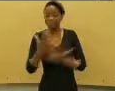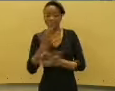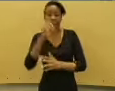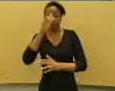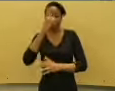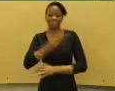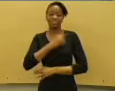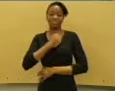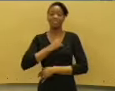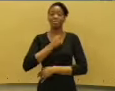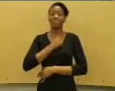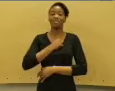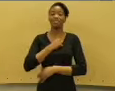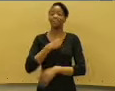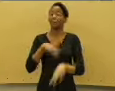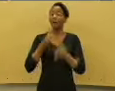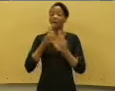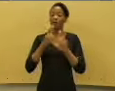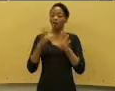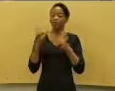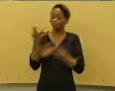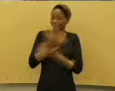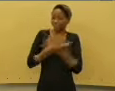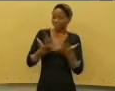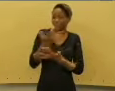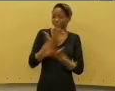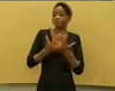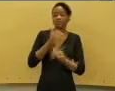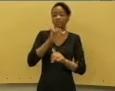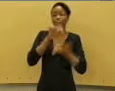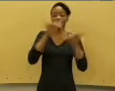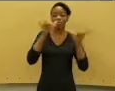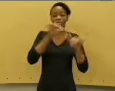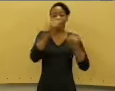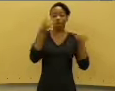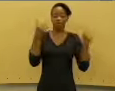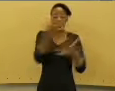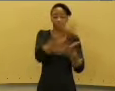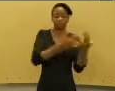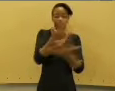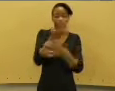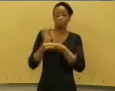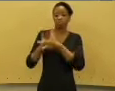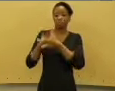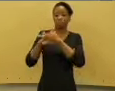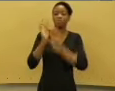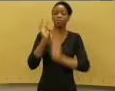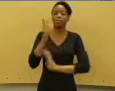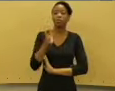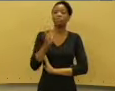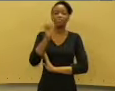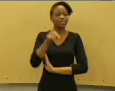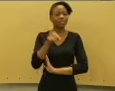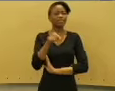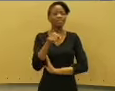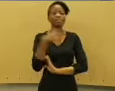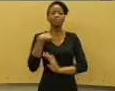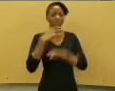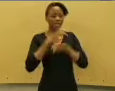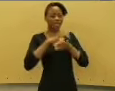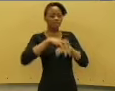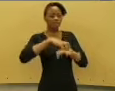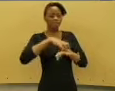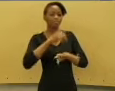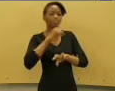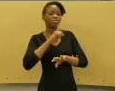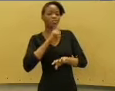I'm hoping that it's a conversation that we'll keep having with other people because every time I go outside, I say, oh yeah, I use vibrators and it